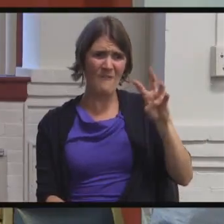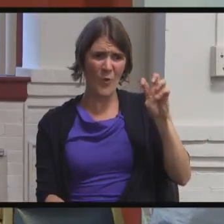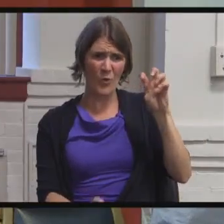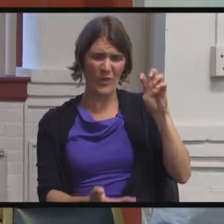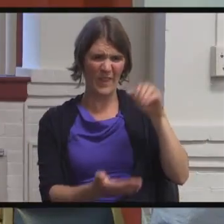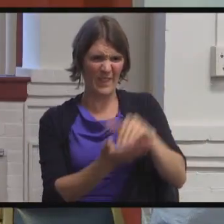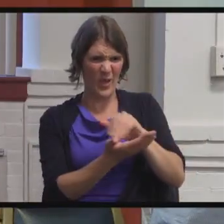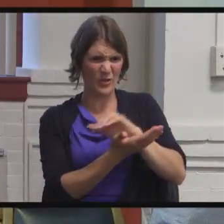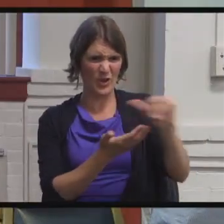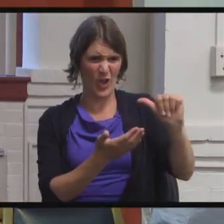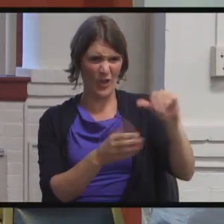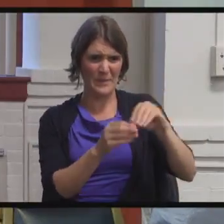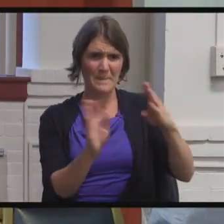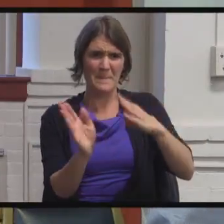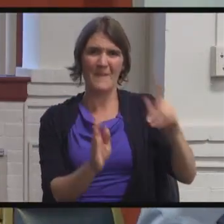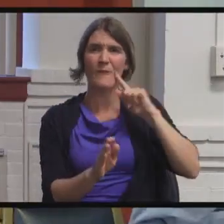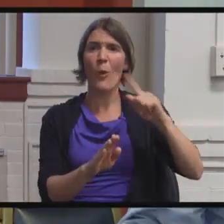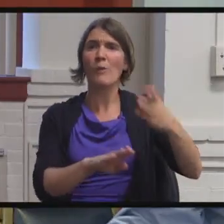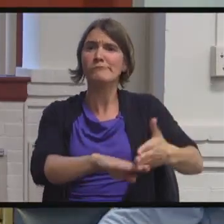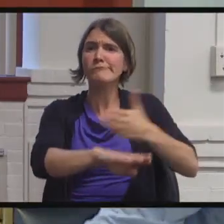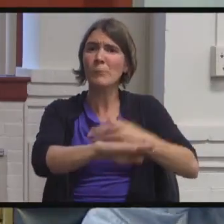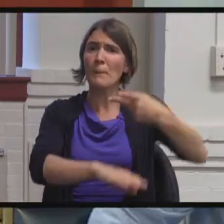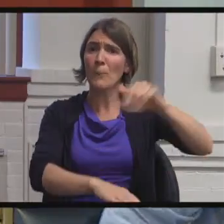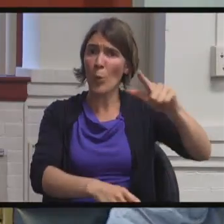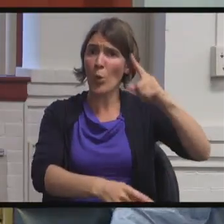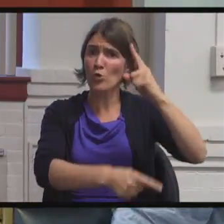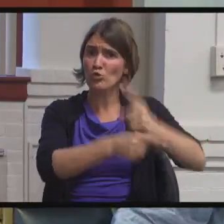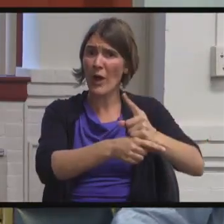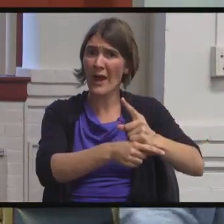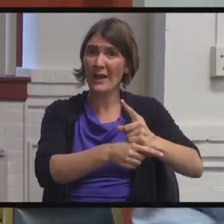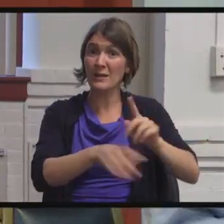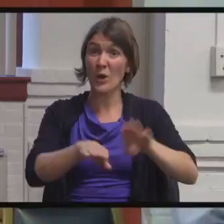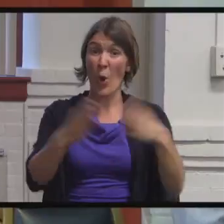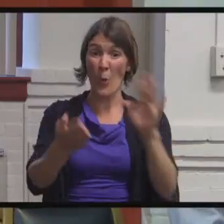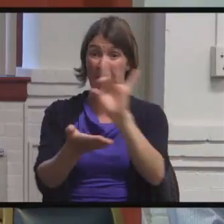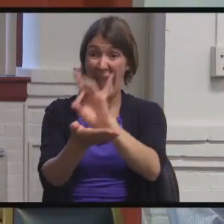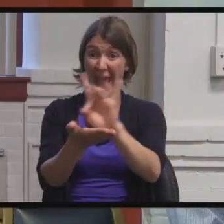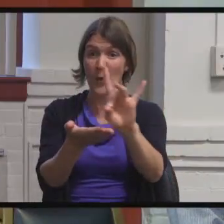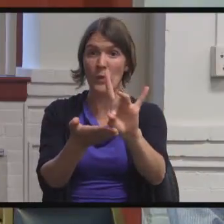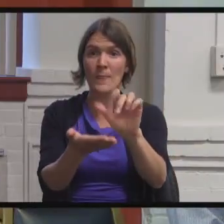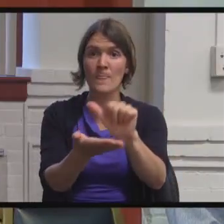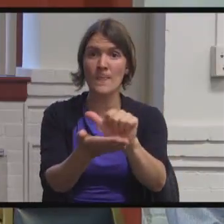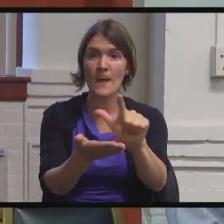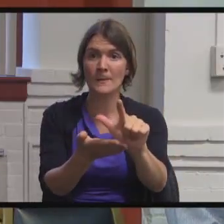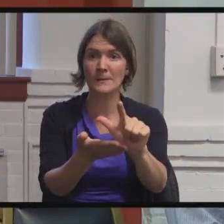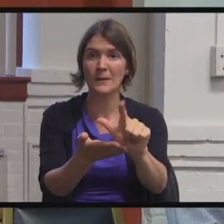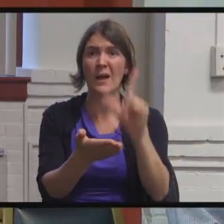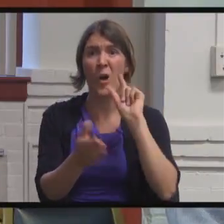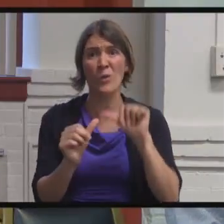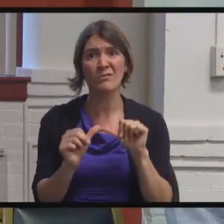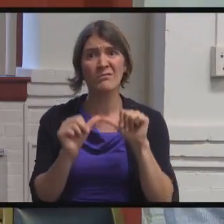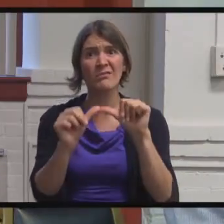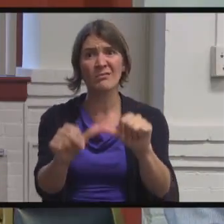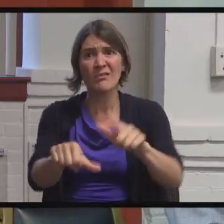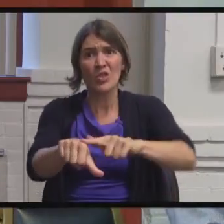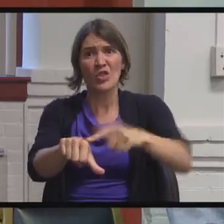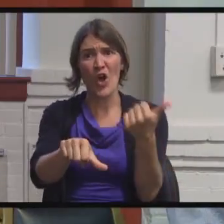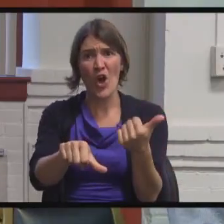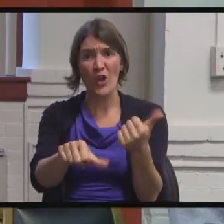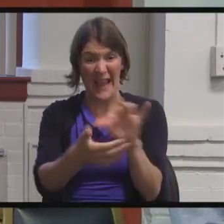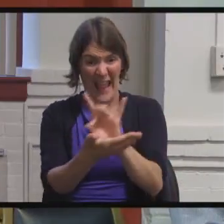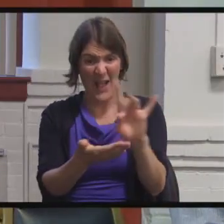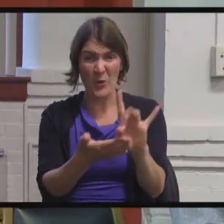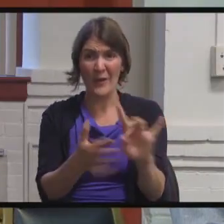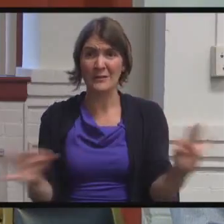think, in the plan to upgrade the pool. It's open for 8 weeks, and I would say to have something open